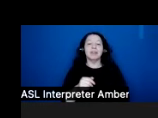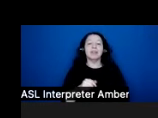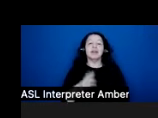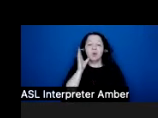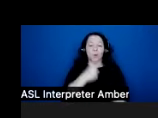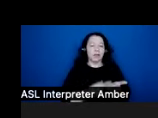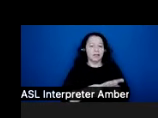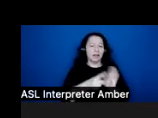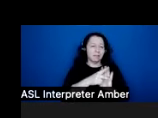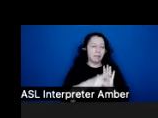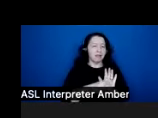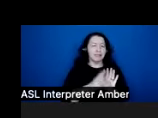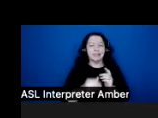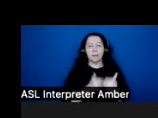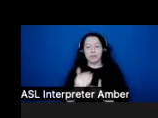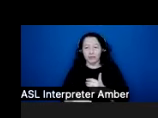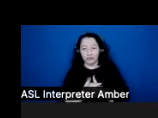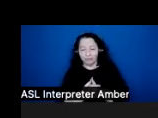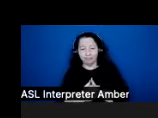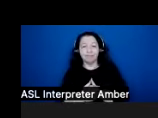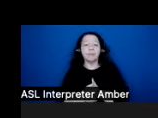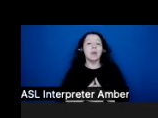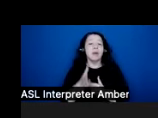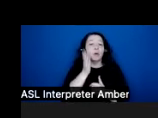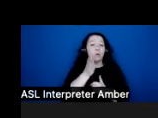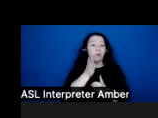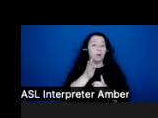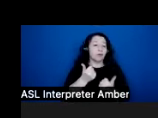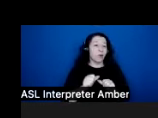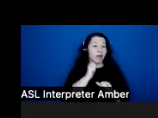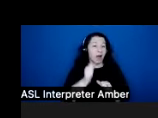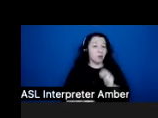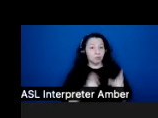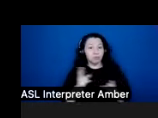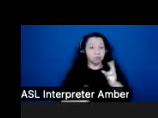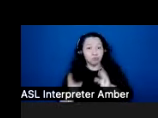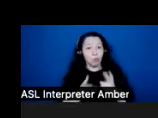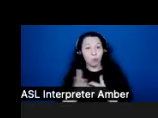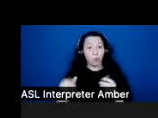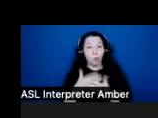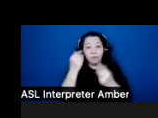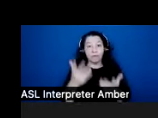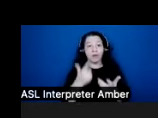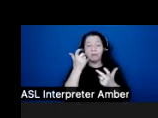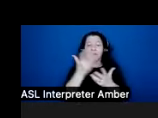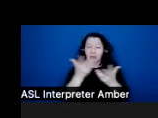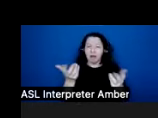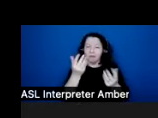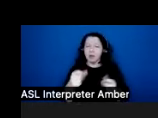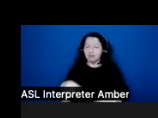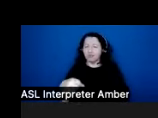and procedures, and I'm going to try not to rush through because there is a lot of information.